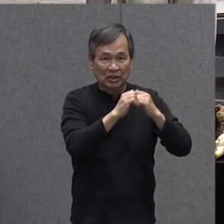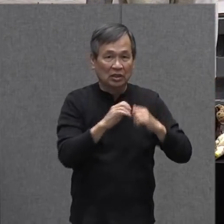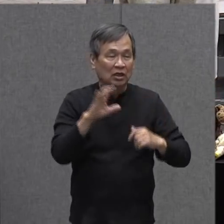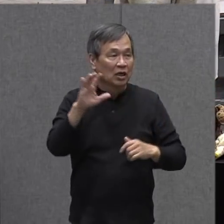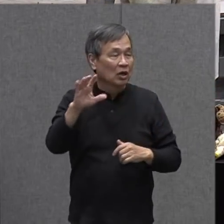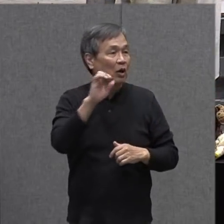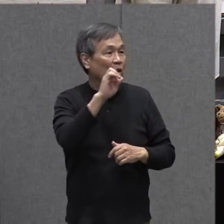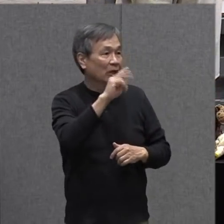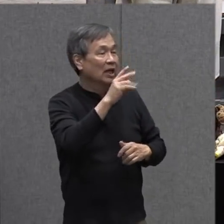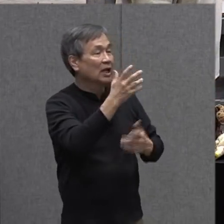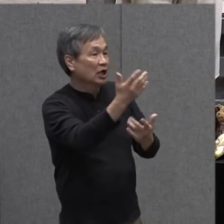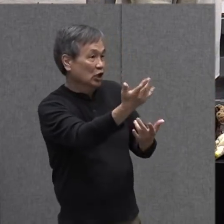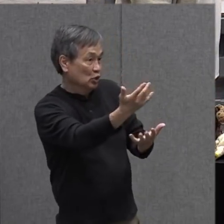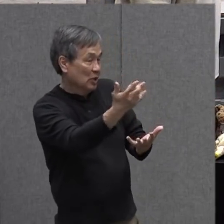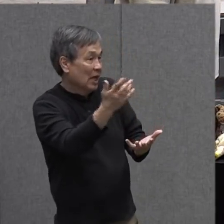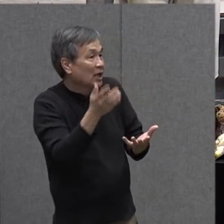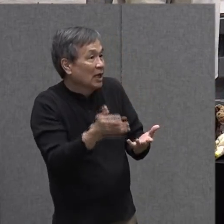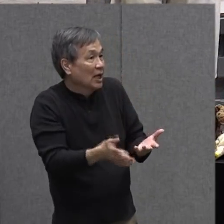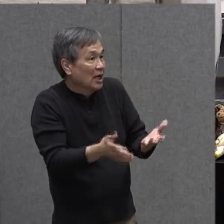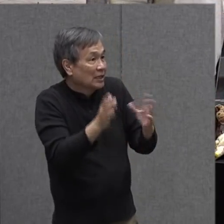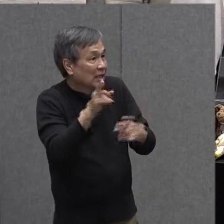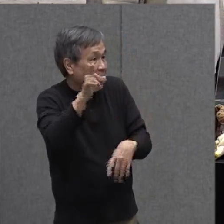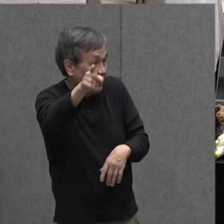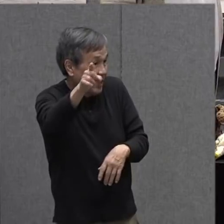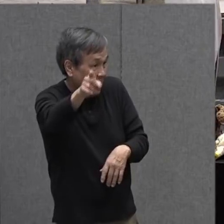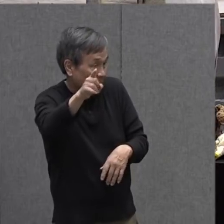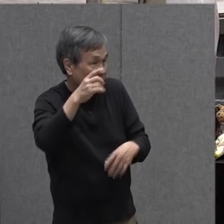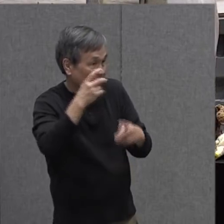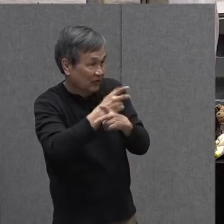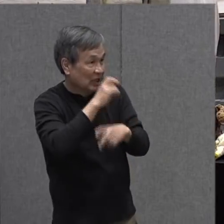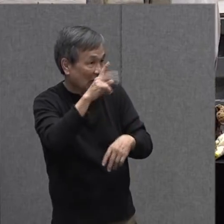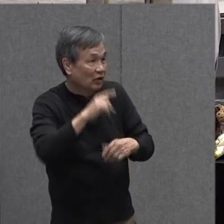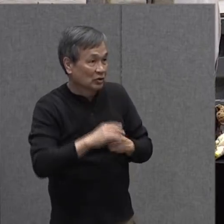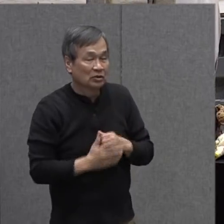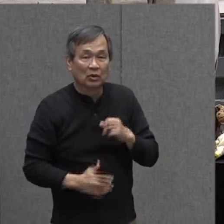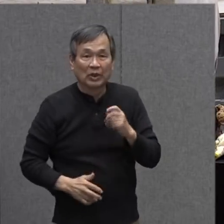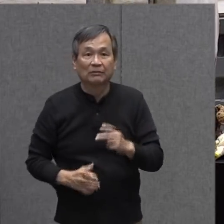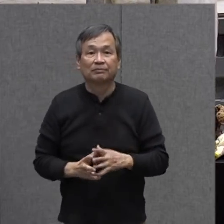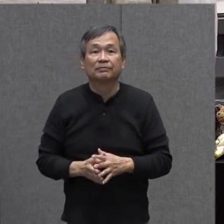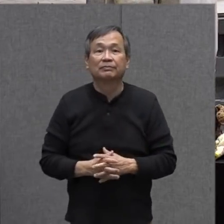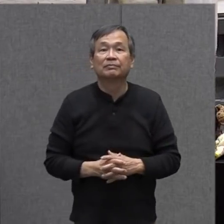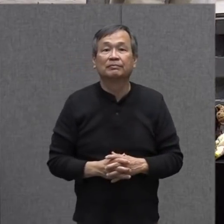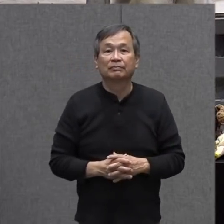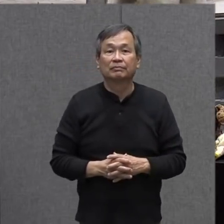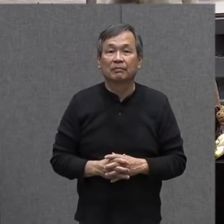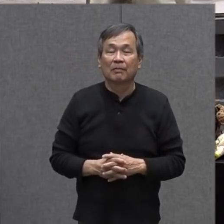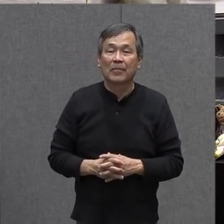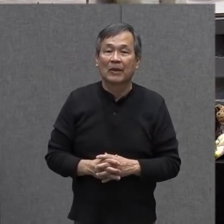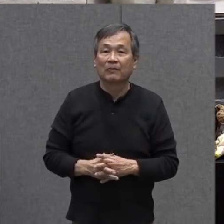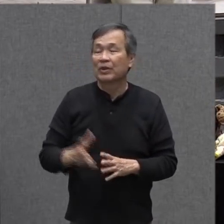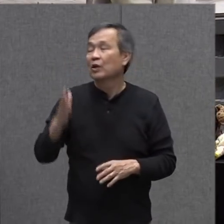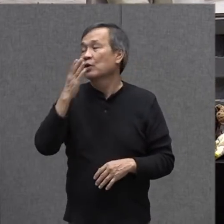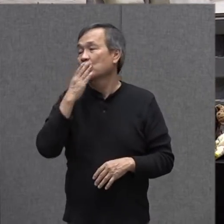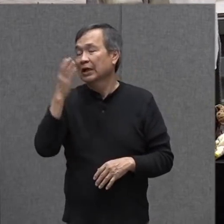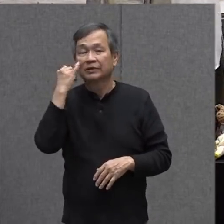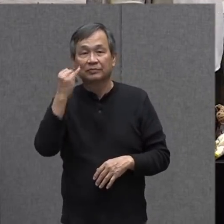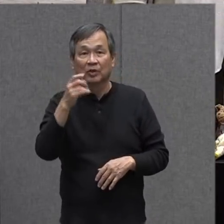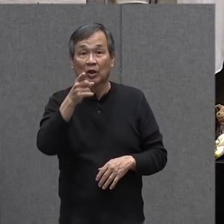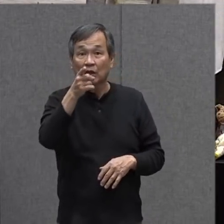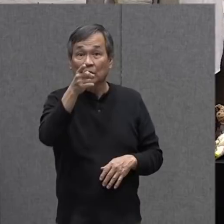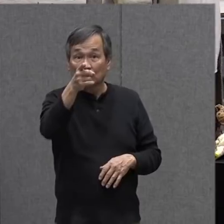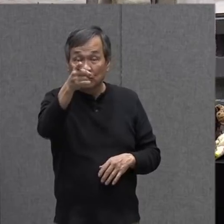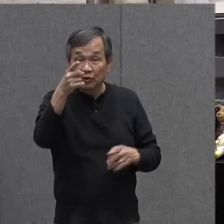looks like it doesn't belong right away to me is the 5/3. And the reason why I think the 5/3 doesn't